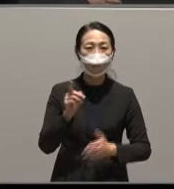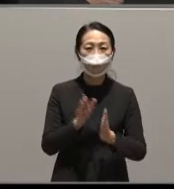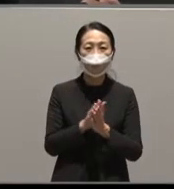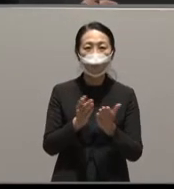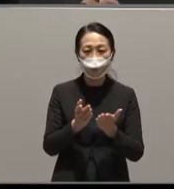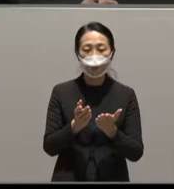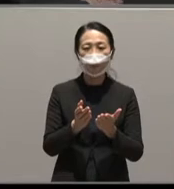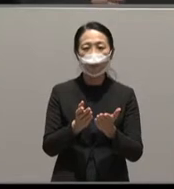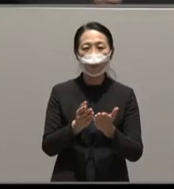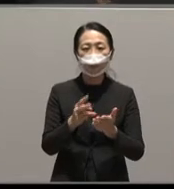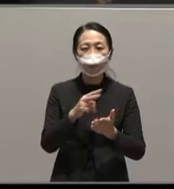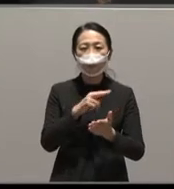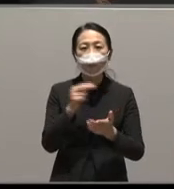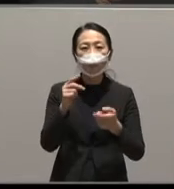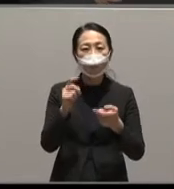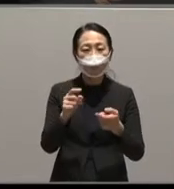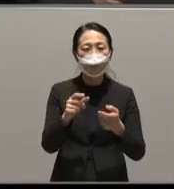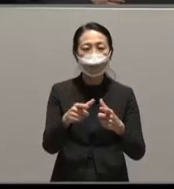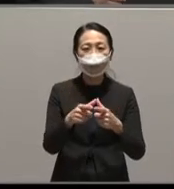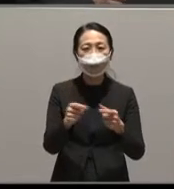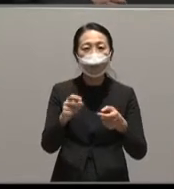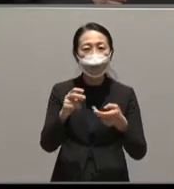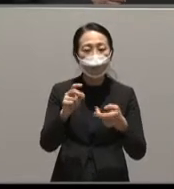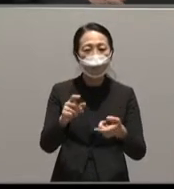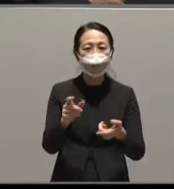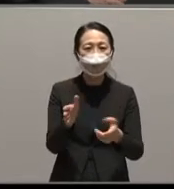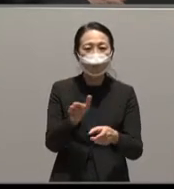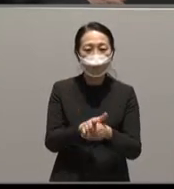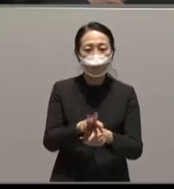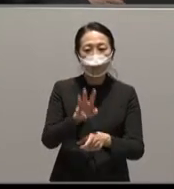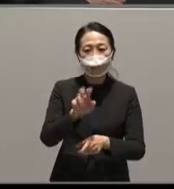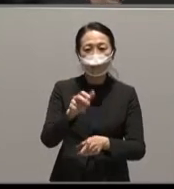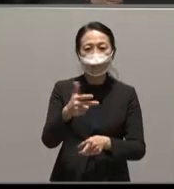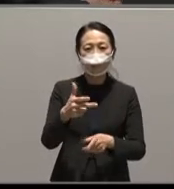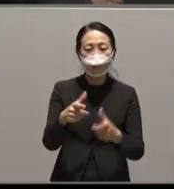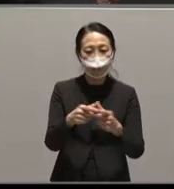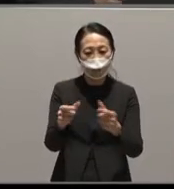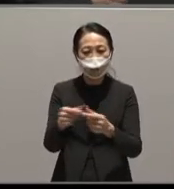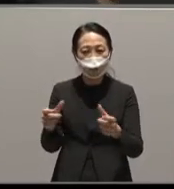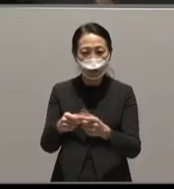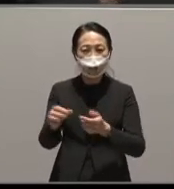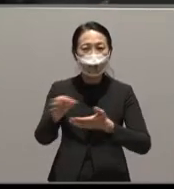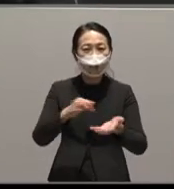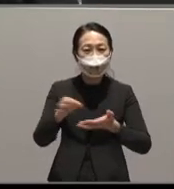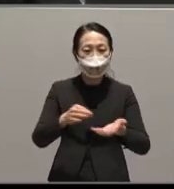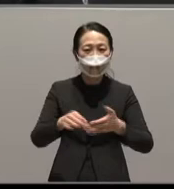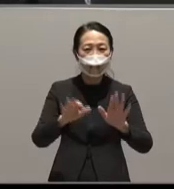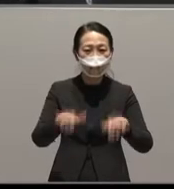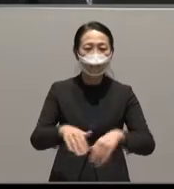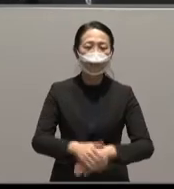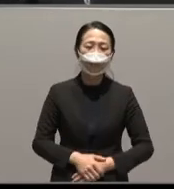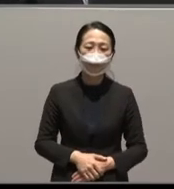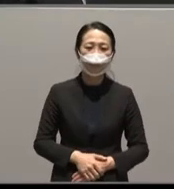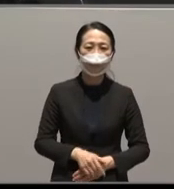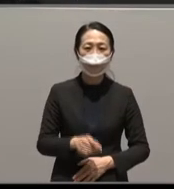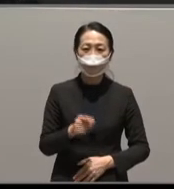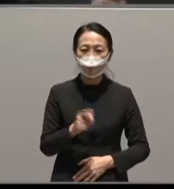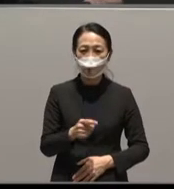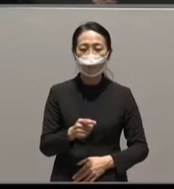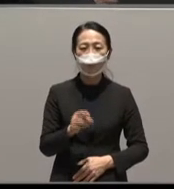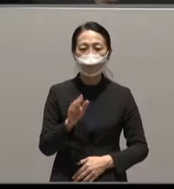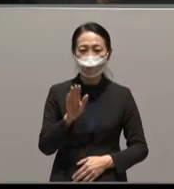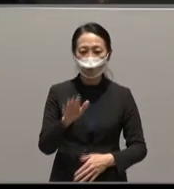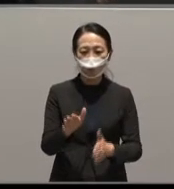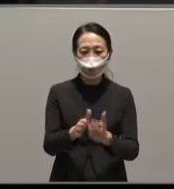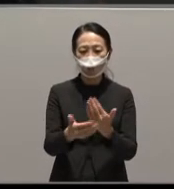the science-based book have made the bestseller list. And this book is now published